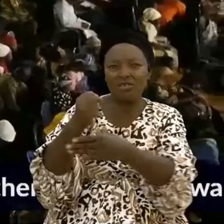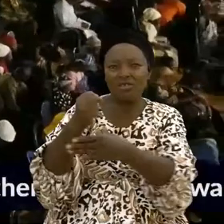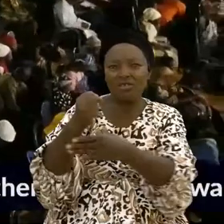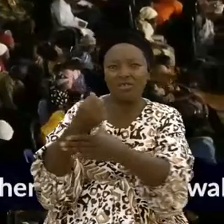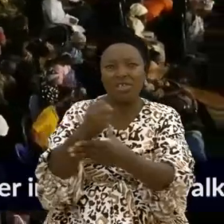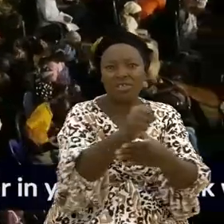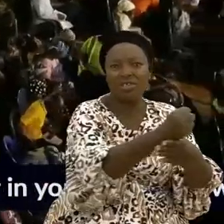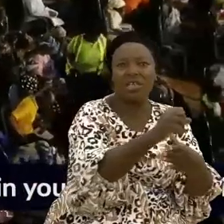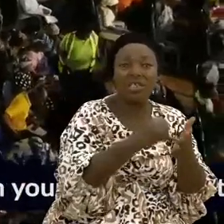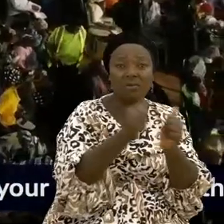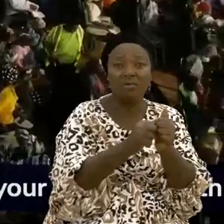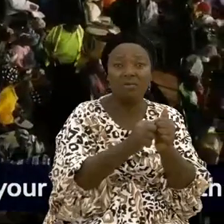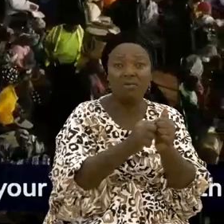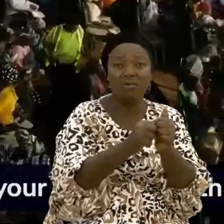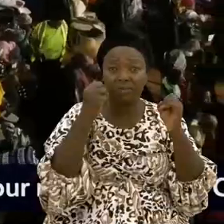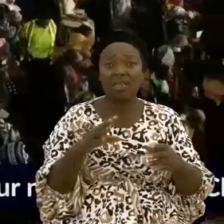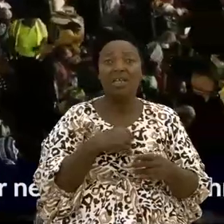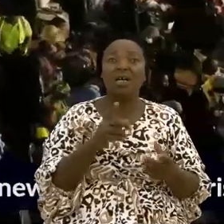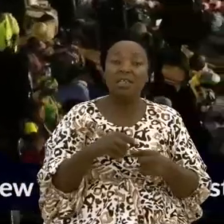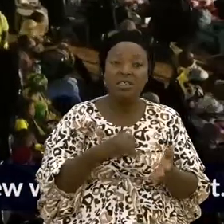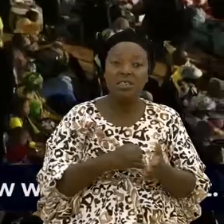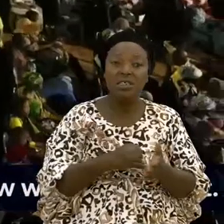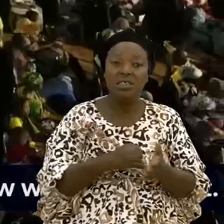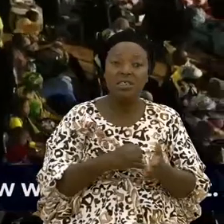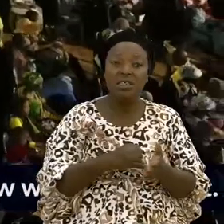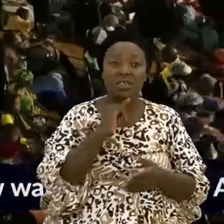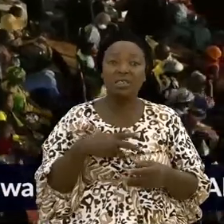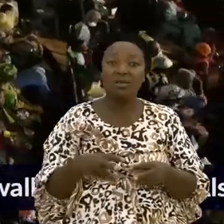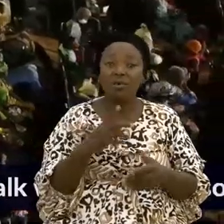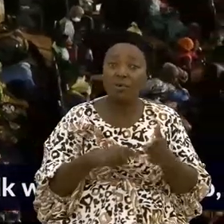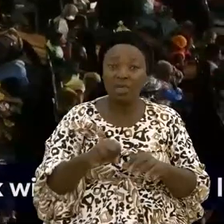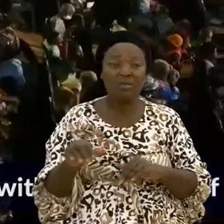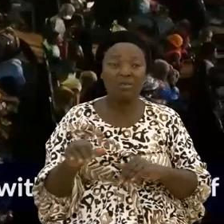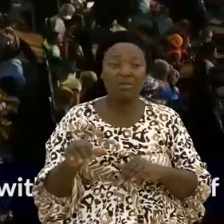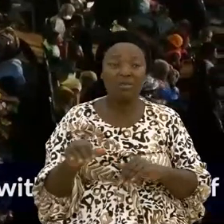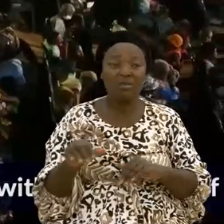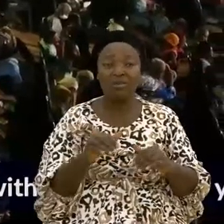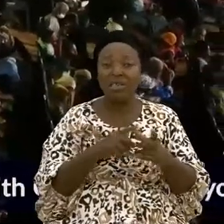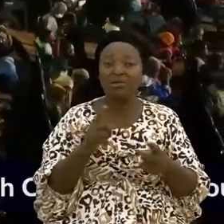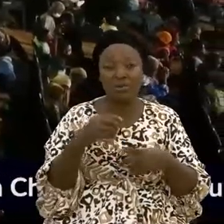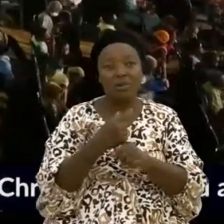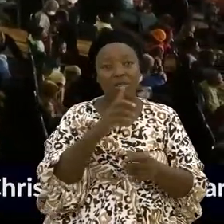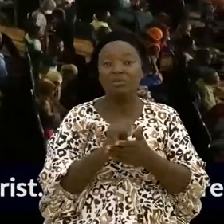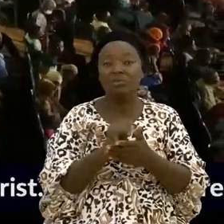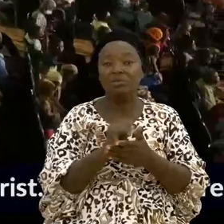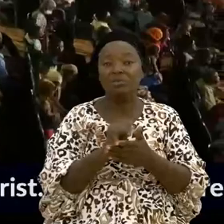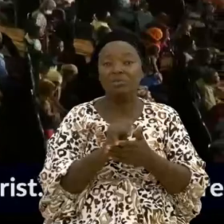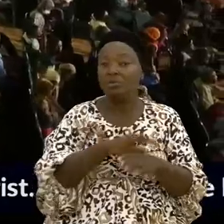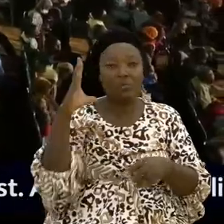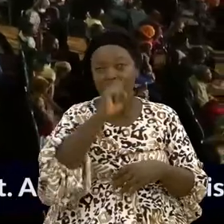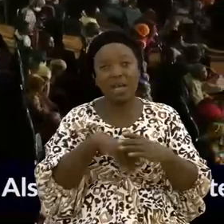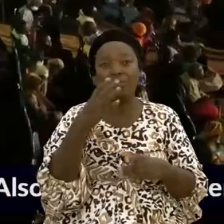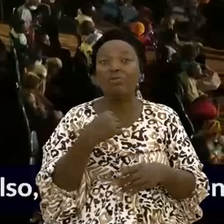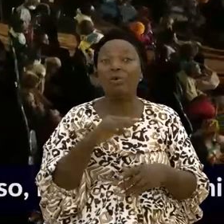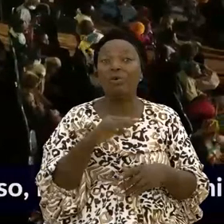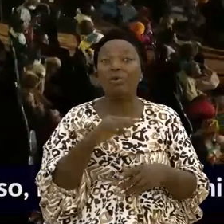the wait. It's worth everything you can do to make sure that you don't miss out on any of the packages that God